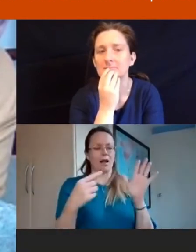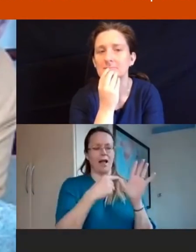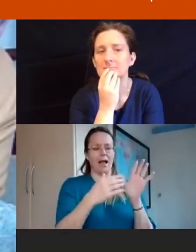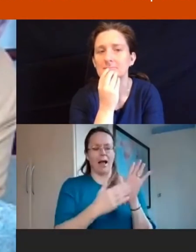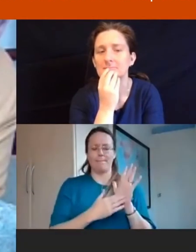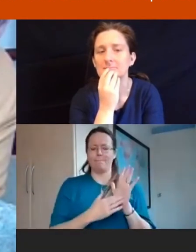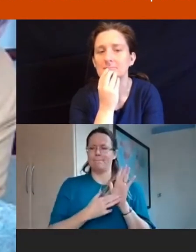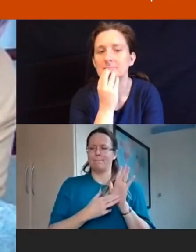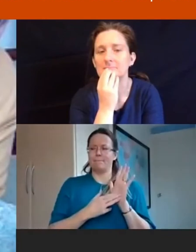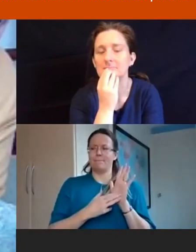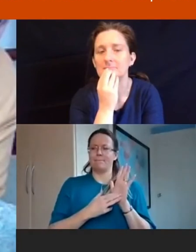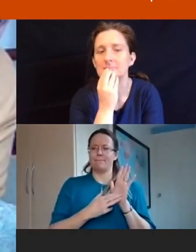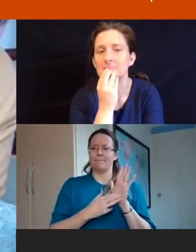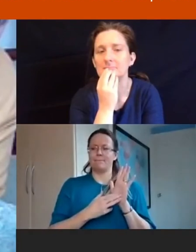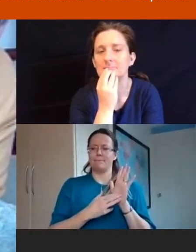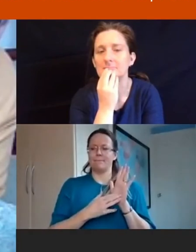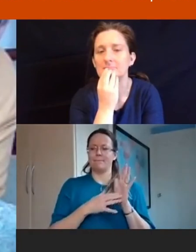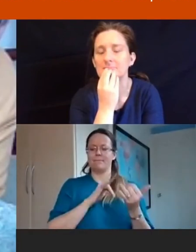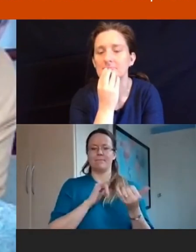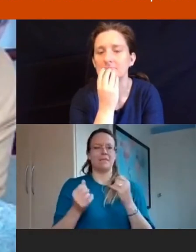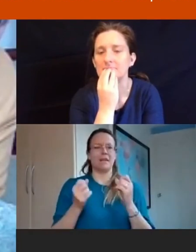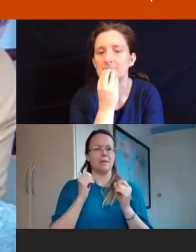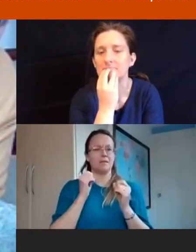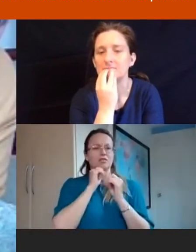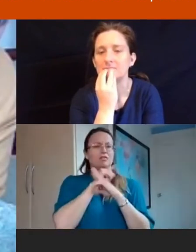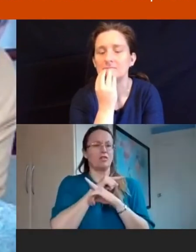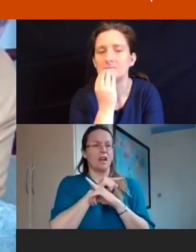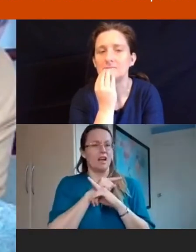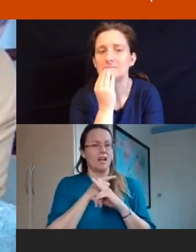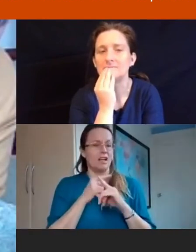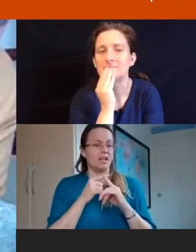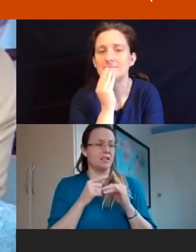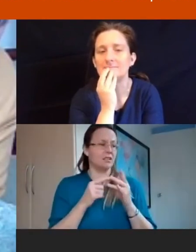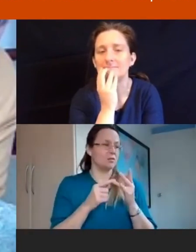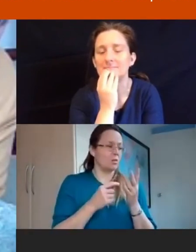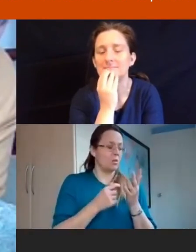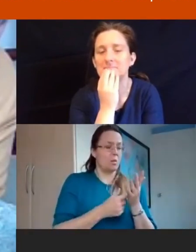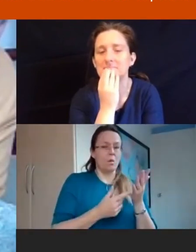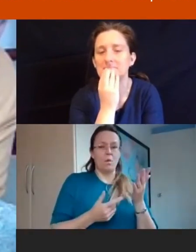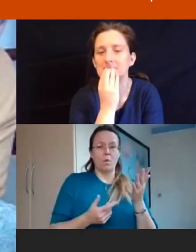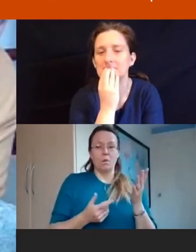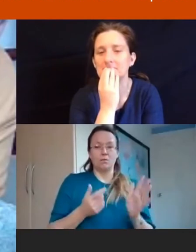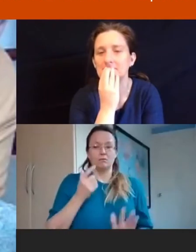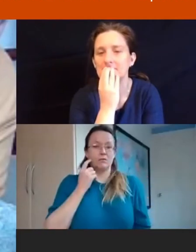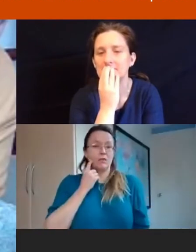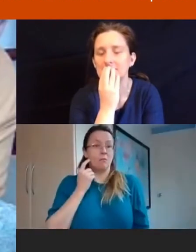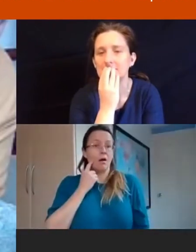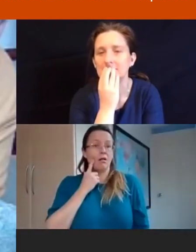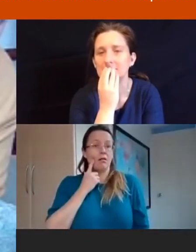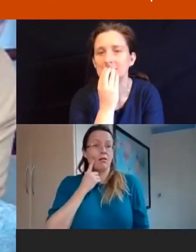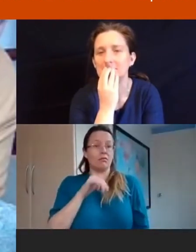Wonder if that sounds strange or if that sounds like the simplest thing of all.